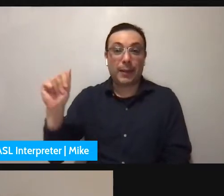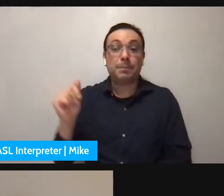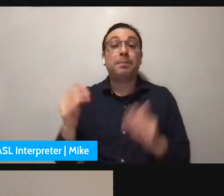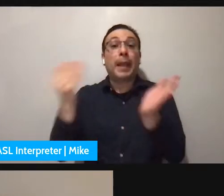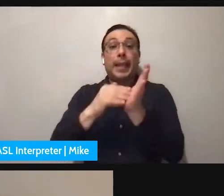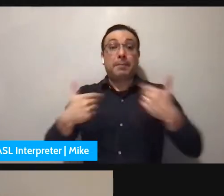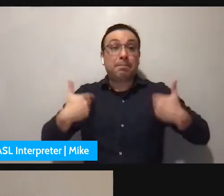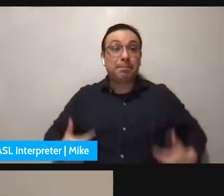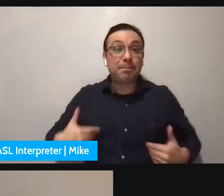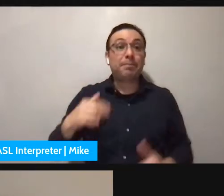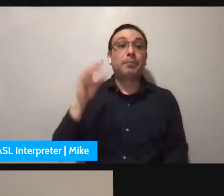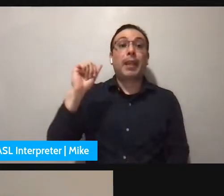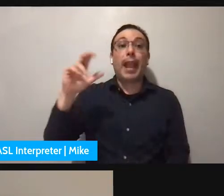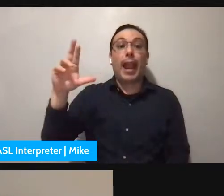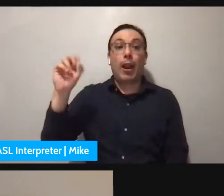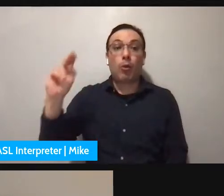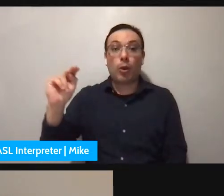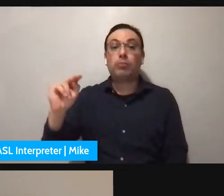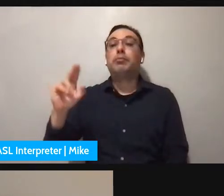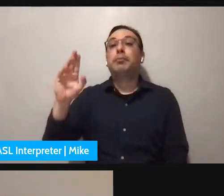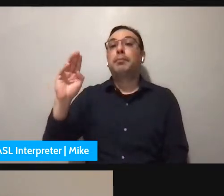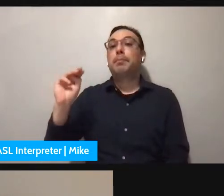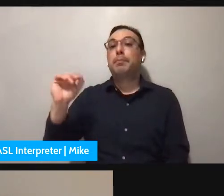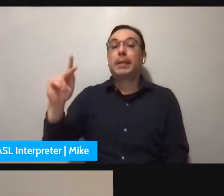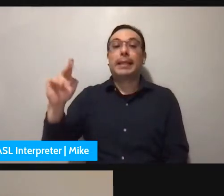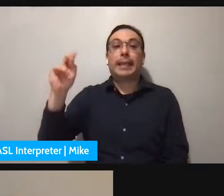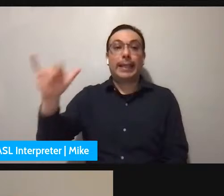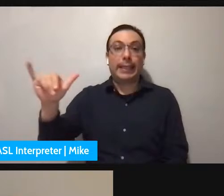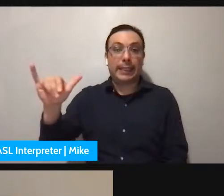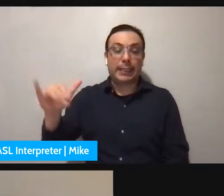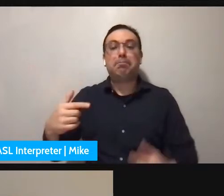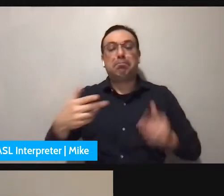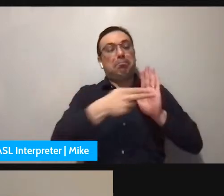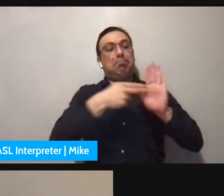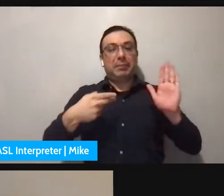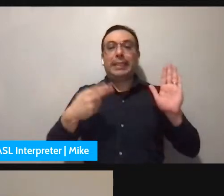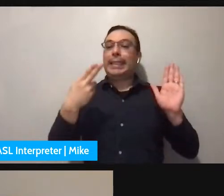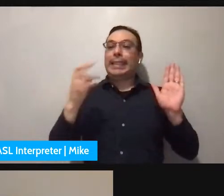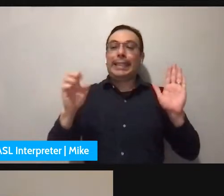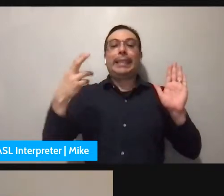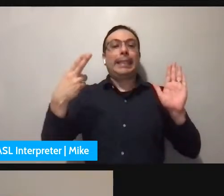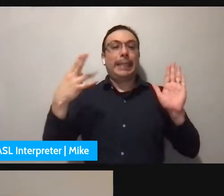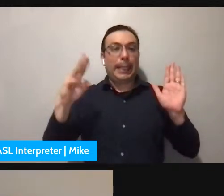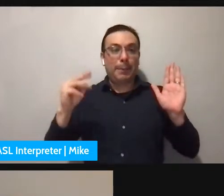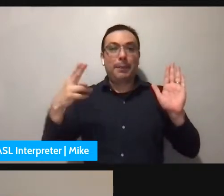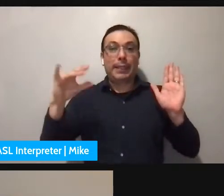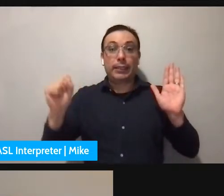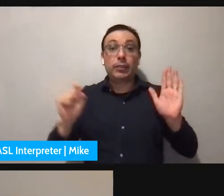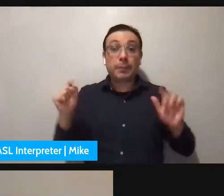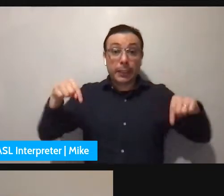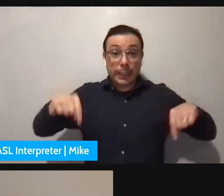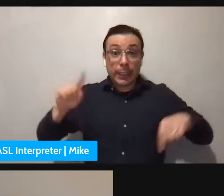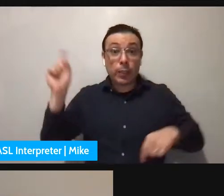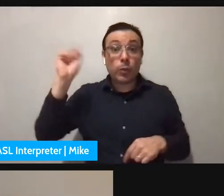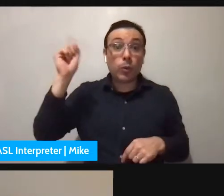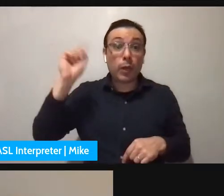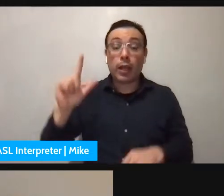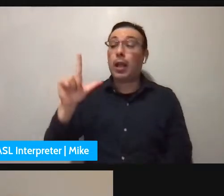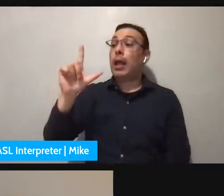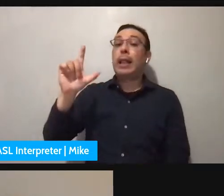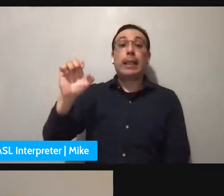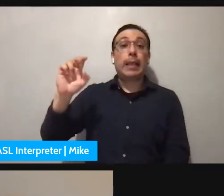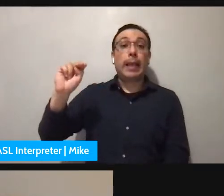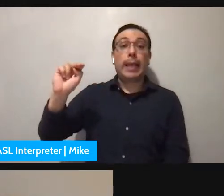McKinney, pronouns he, him, his. I am calling from the land of the Lenape